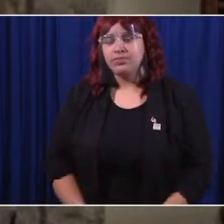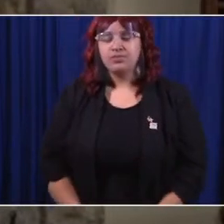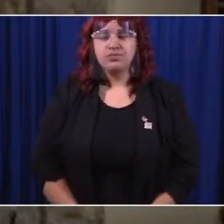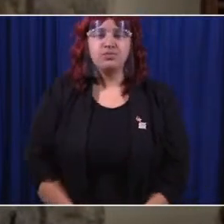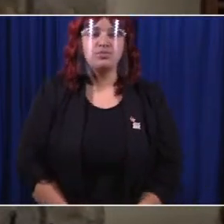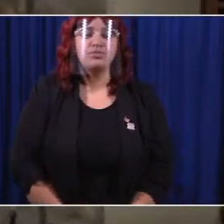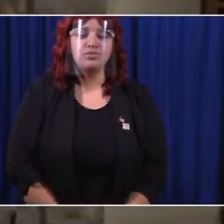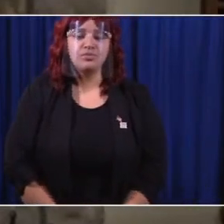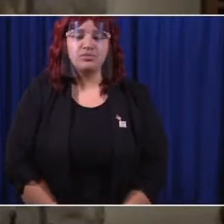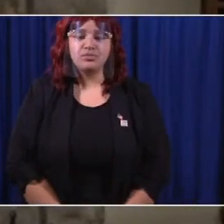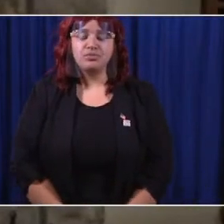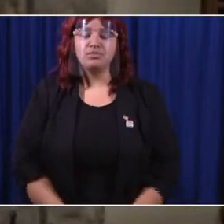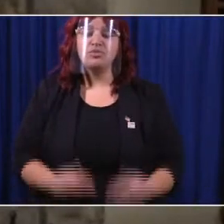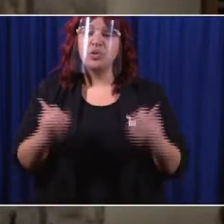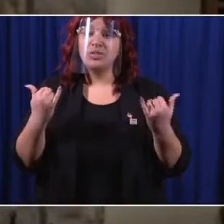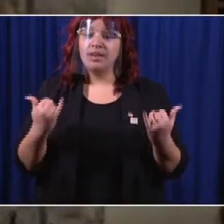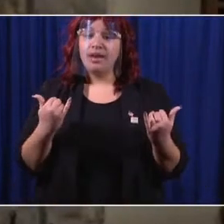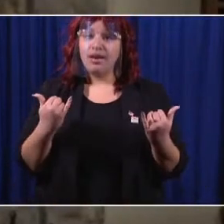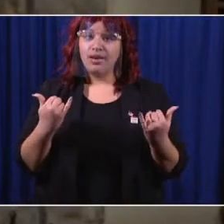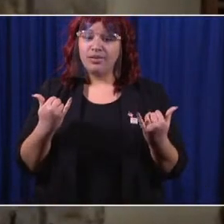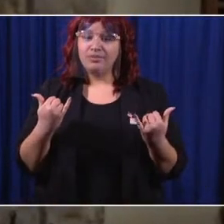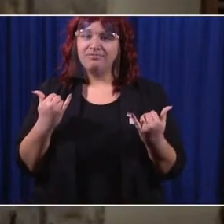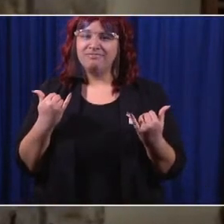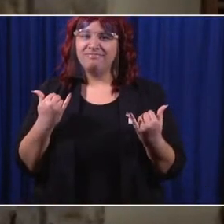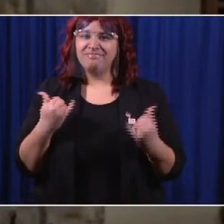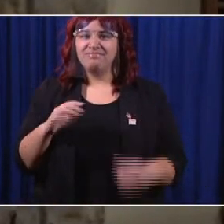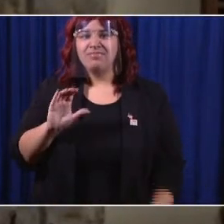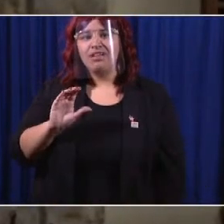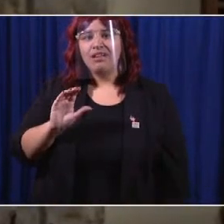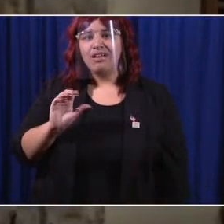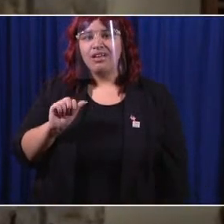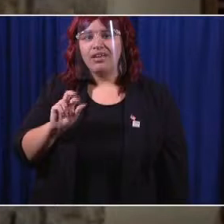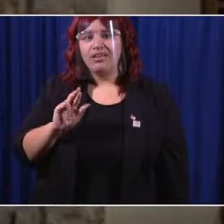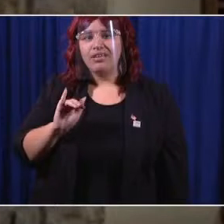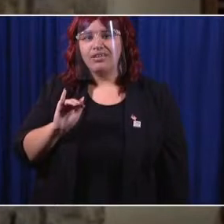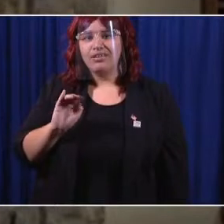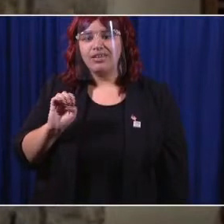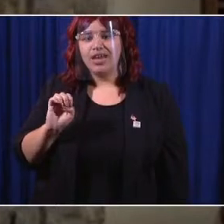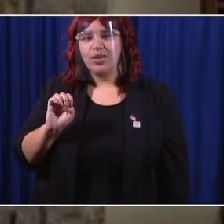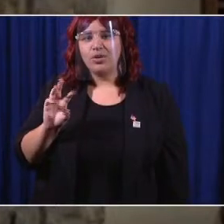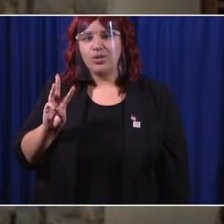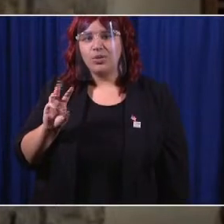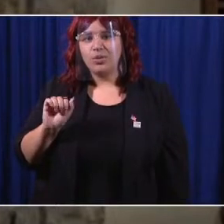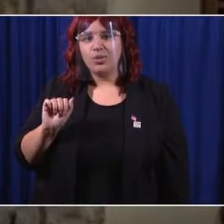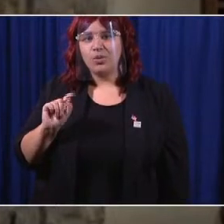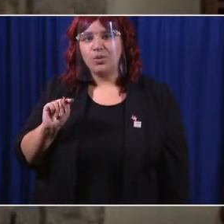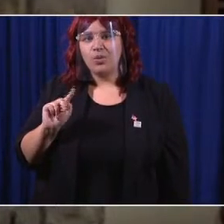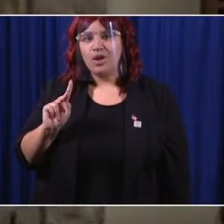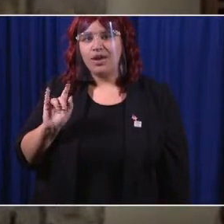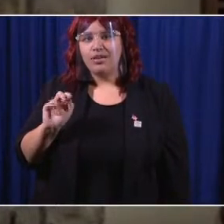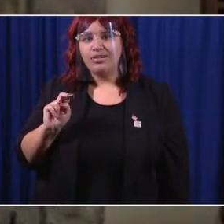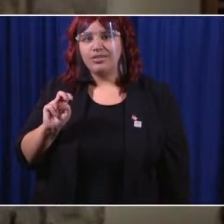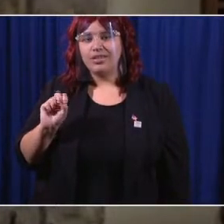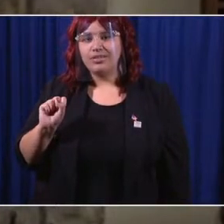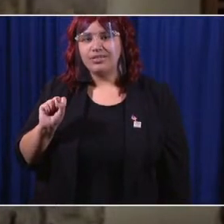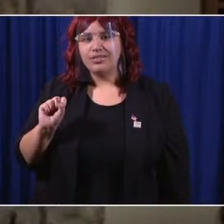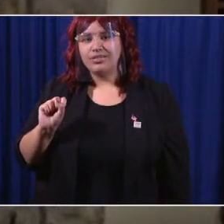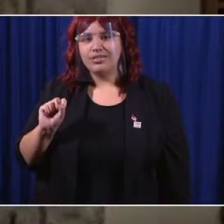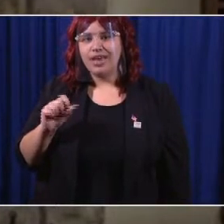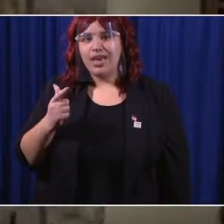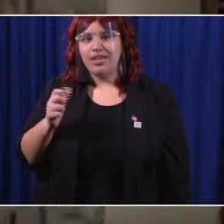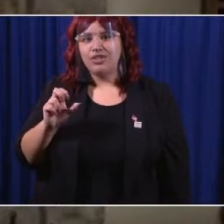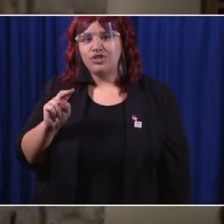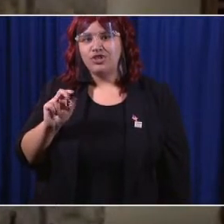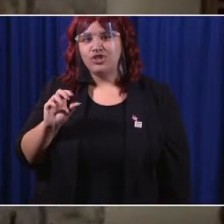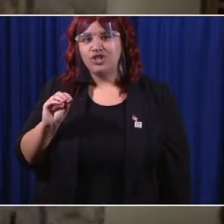I want to go back to Carrie Watkins, nurse at Jenna Cross Nursing Home in the Toledo area.